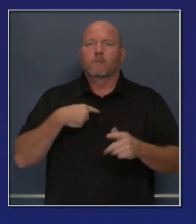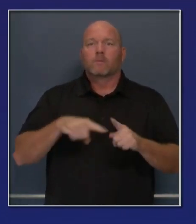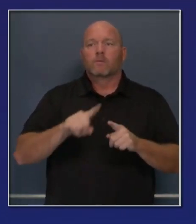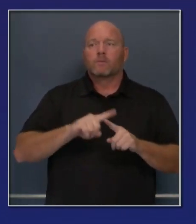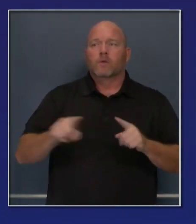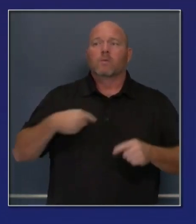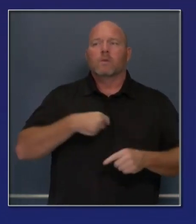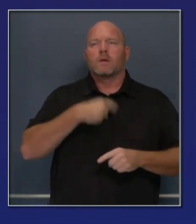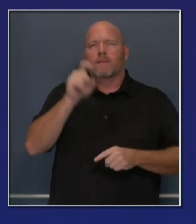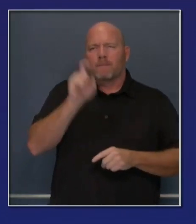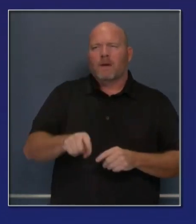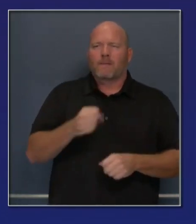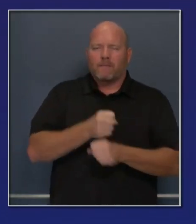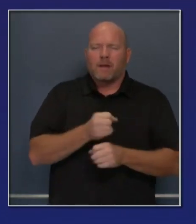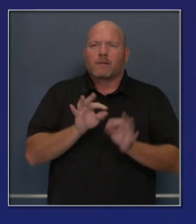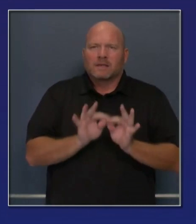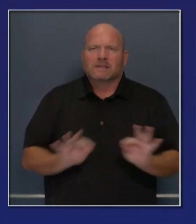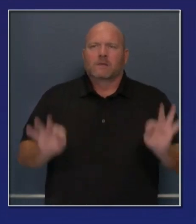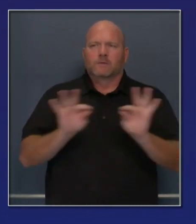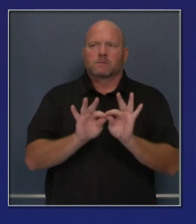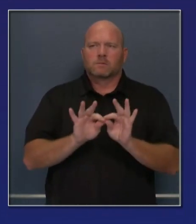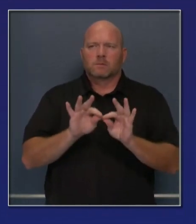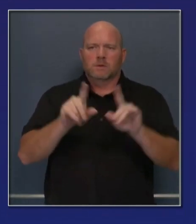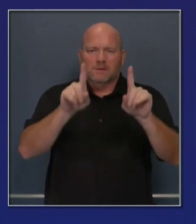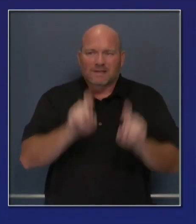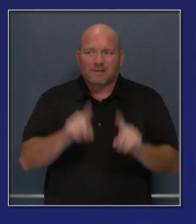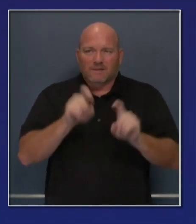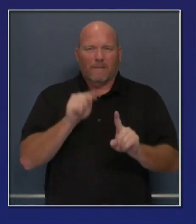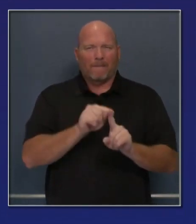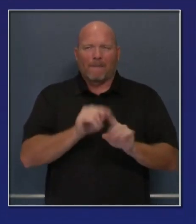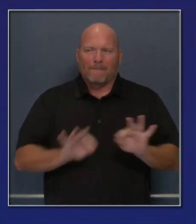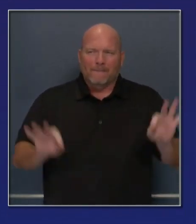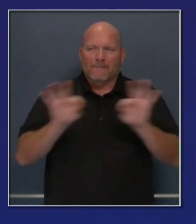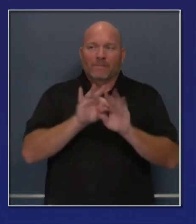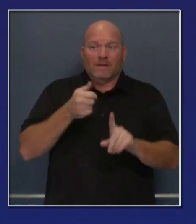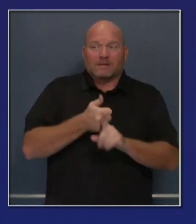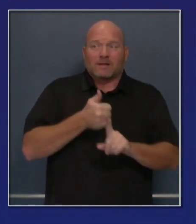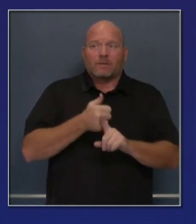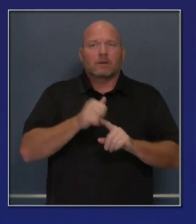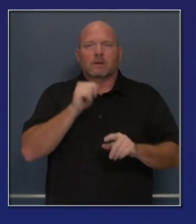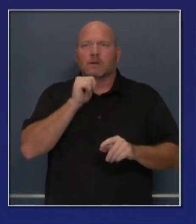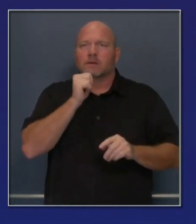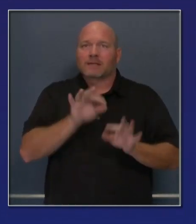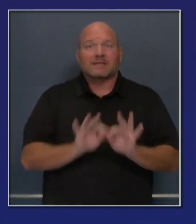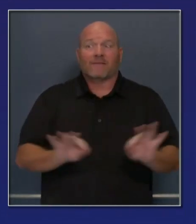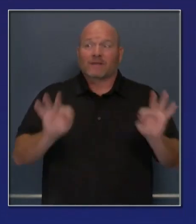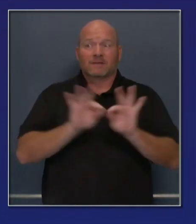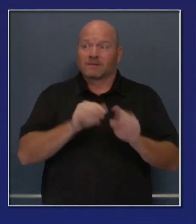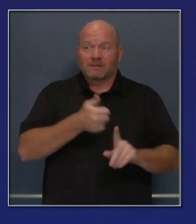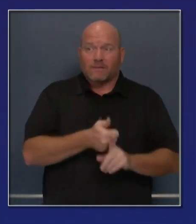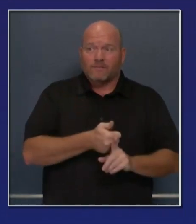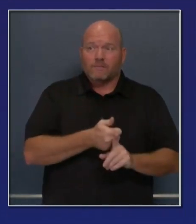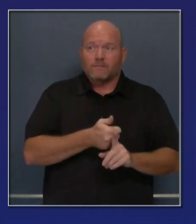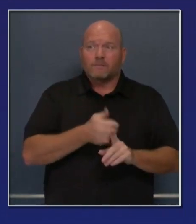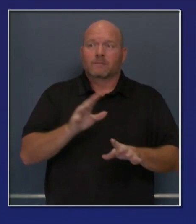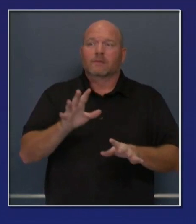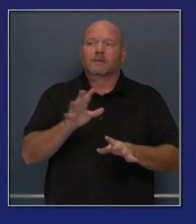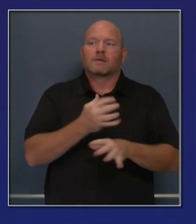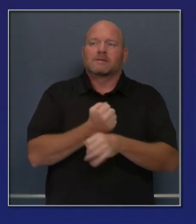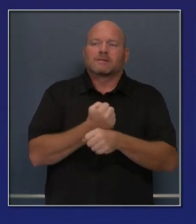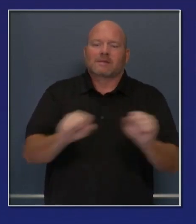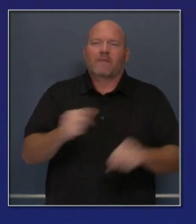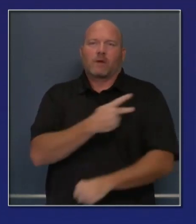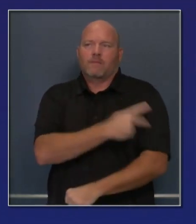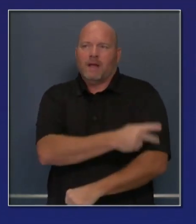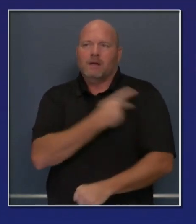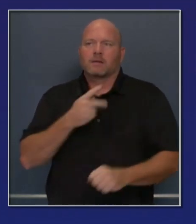that meaningful. Testing for testing's sake is not in and of itself significant, save the patient that can learn about their own health and